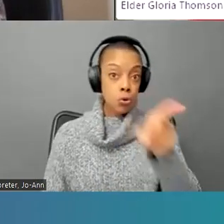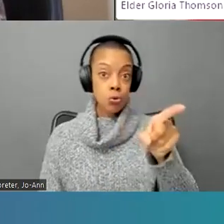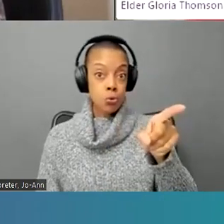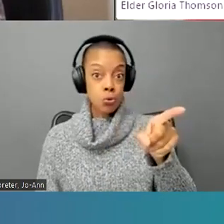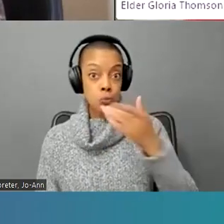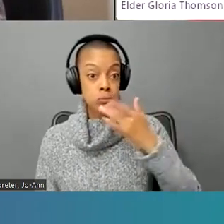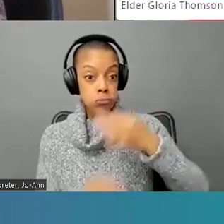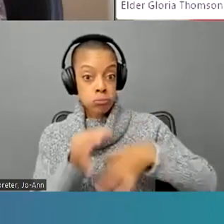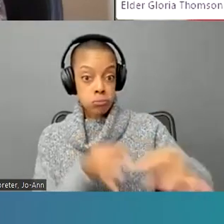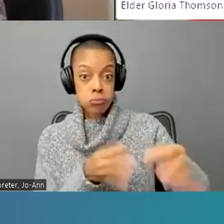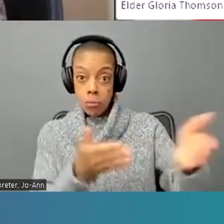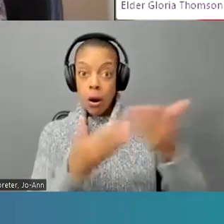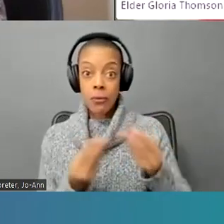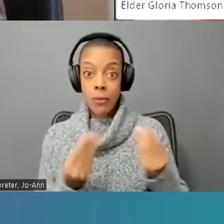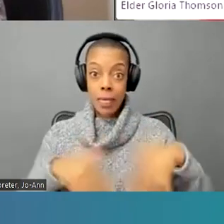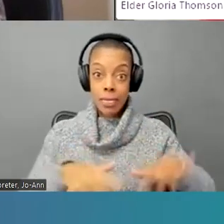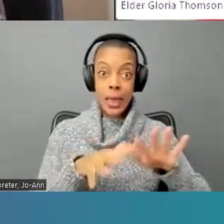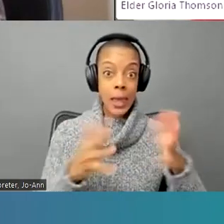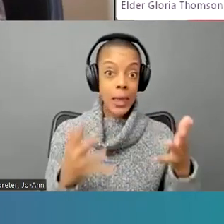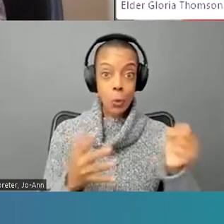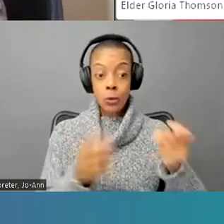I would totally accept that too.